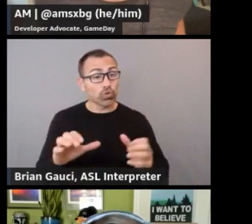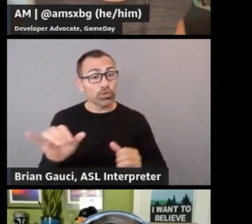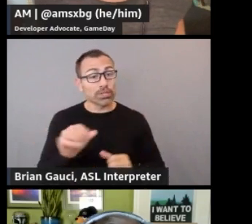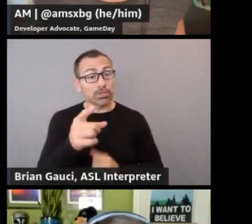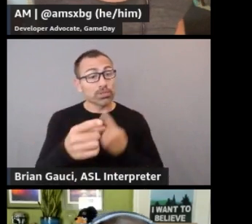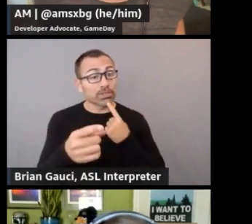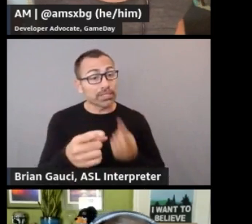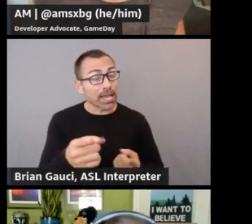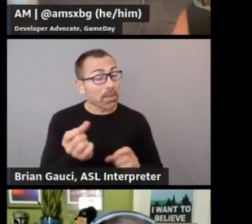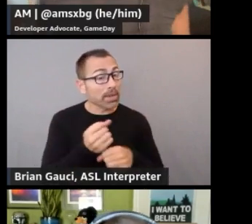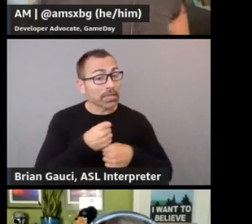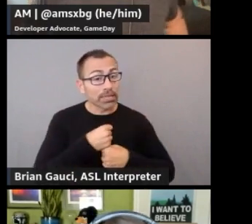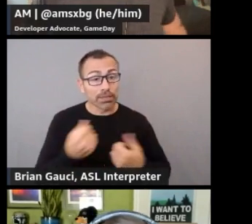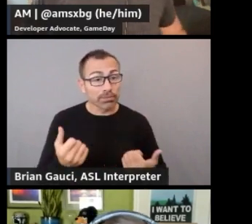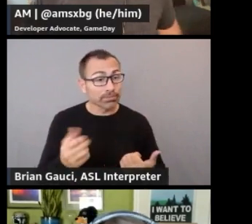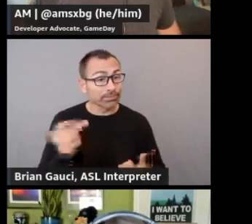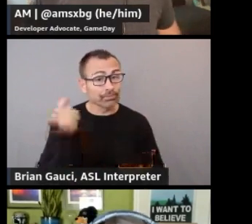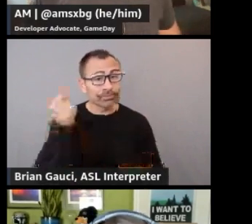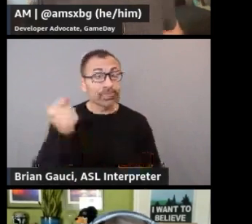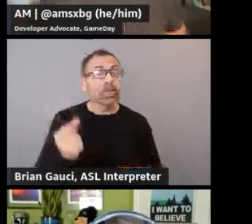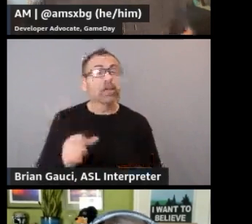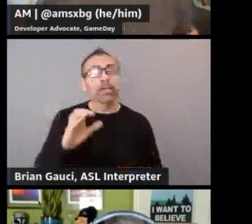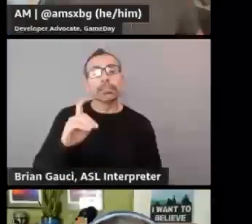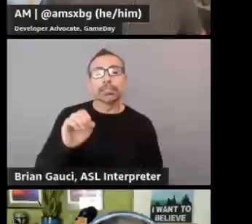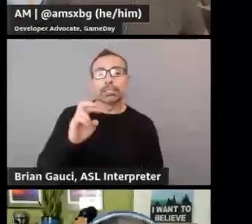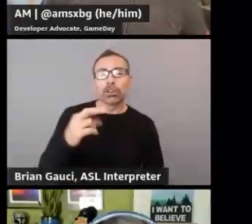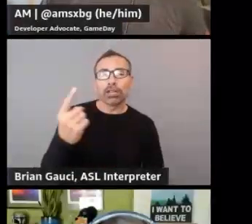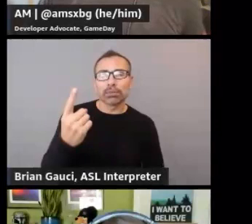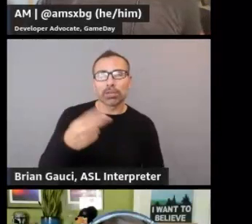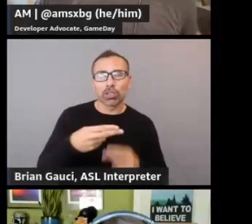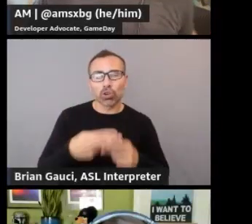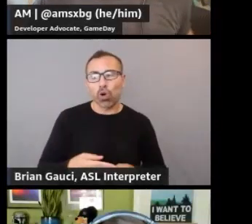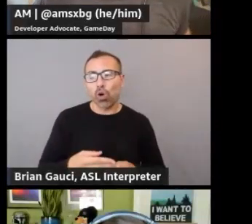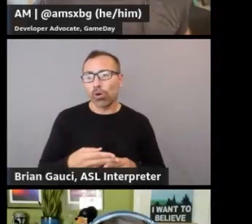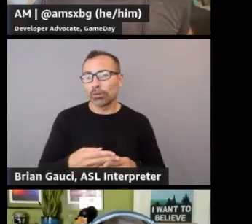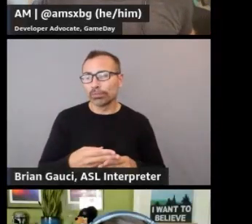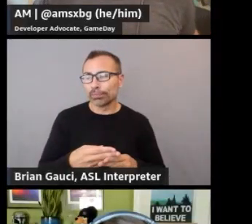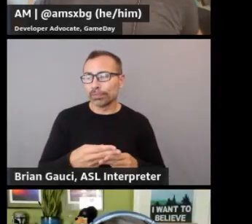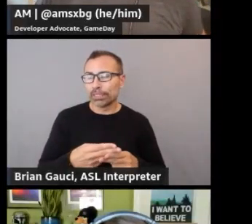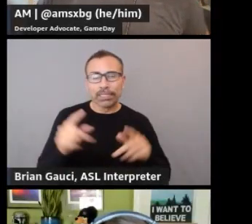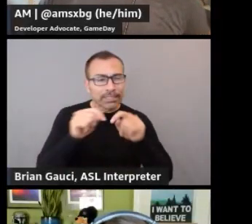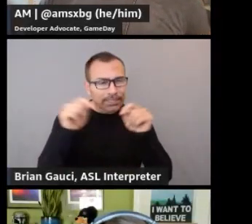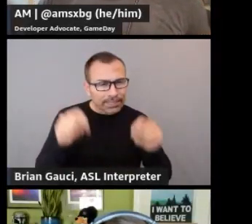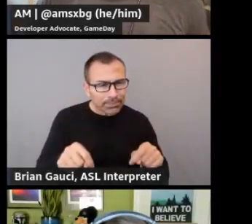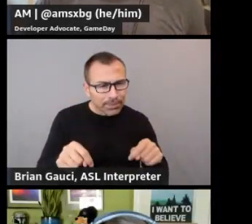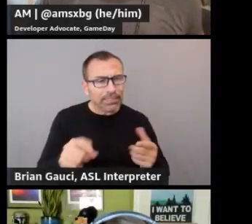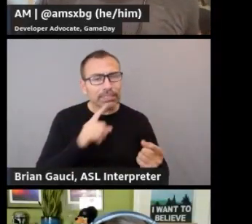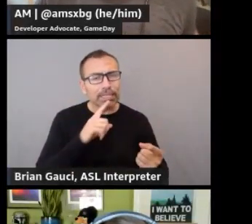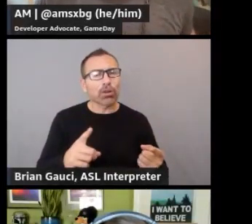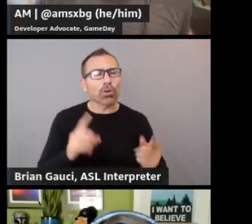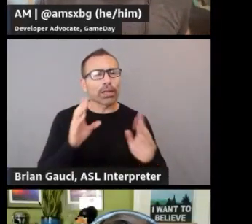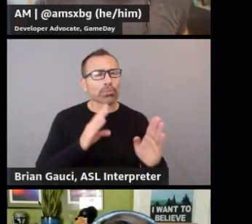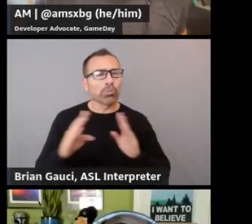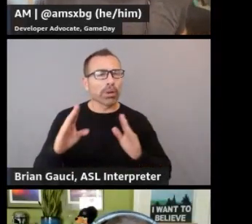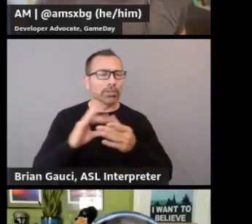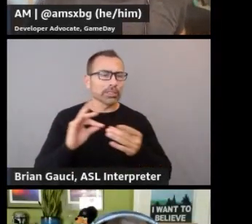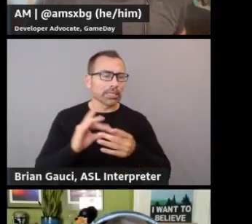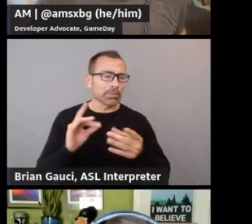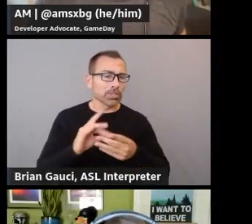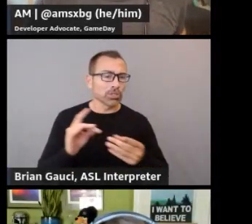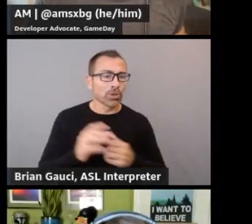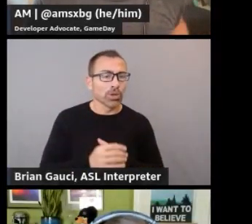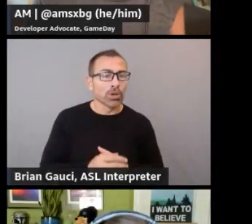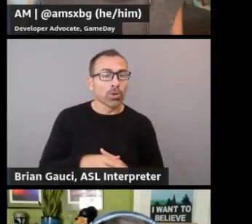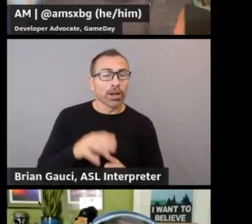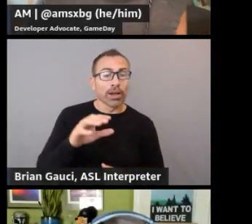them on the fly. Cedar has something called templates that are very much like prepared statements, where a template has